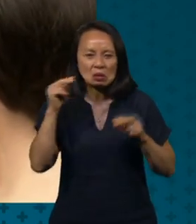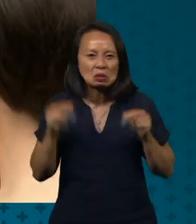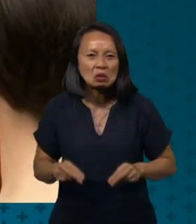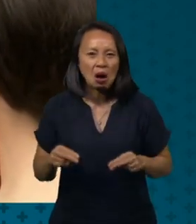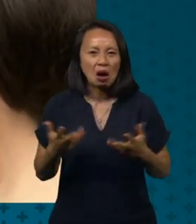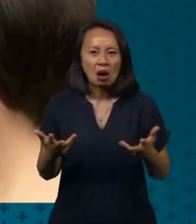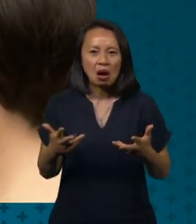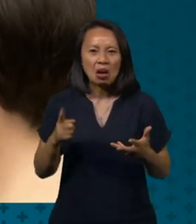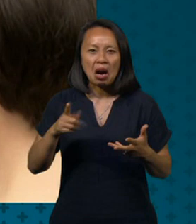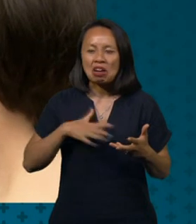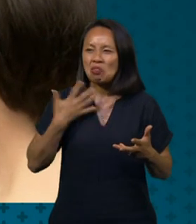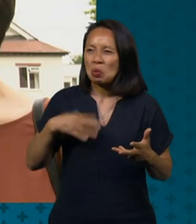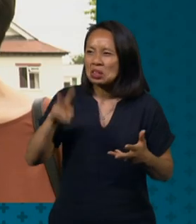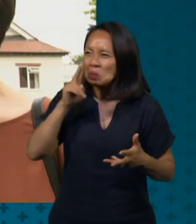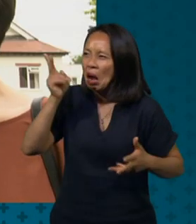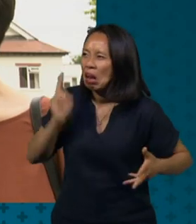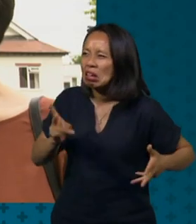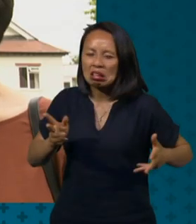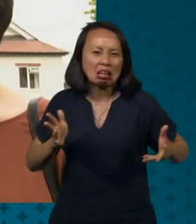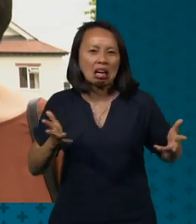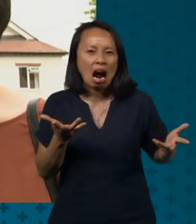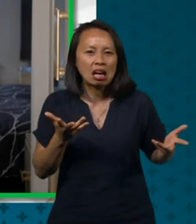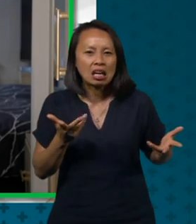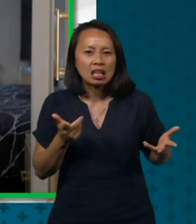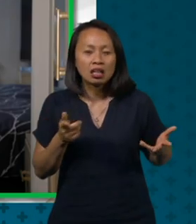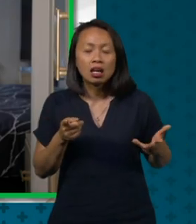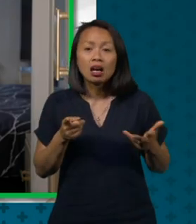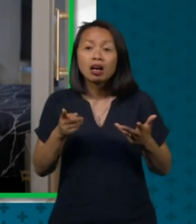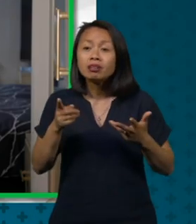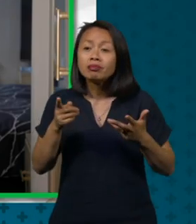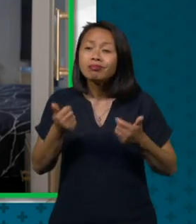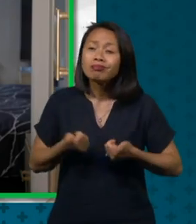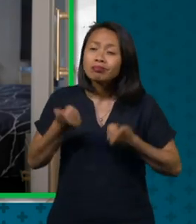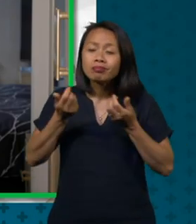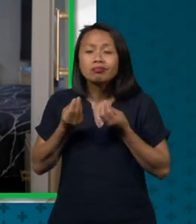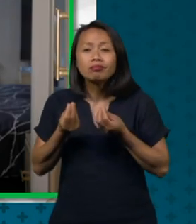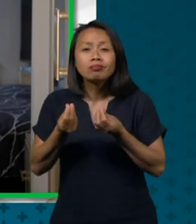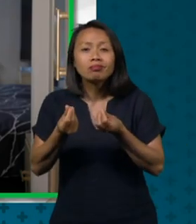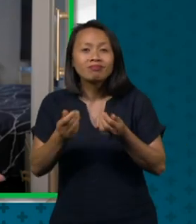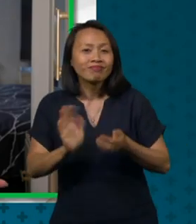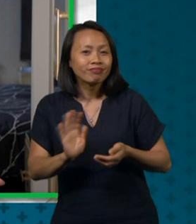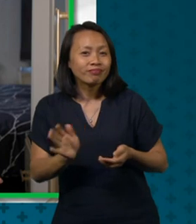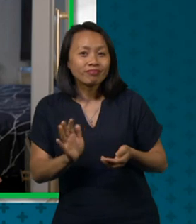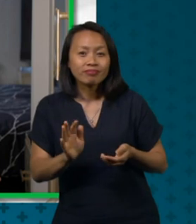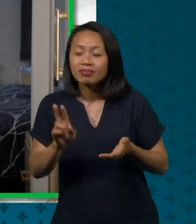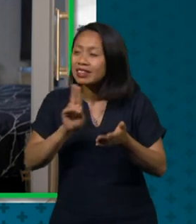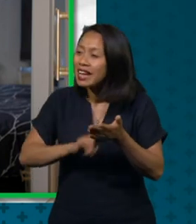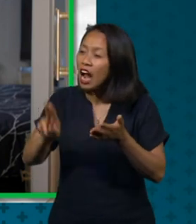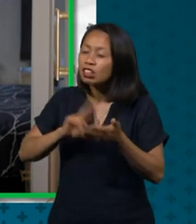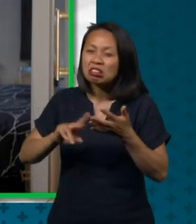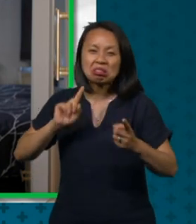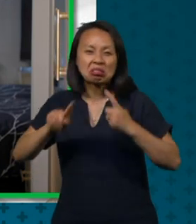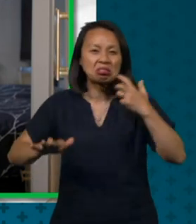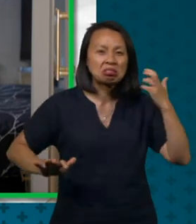never exactly the calmest of times. It's a completely natural reaction. The reason you're here in the first place is because your